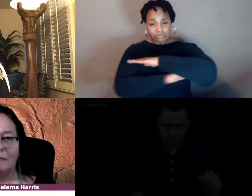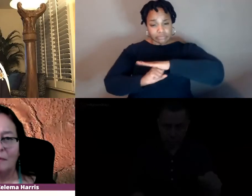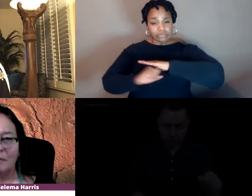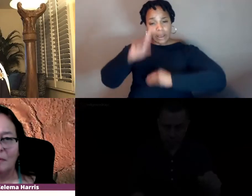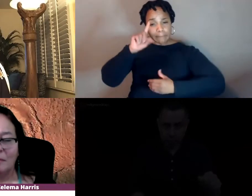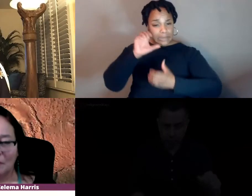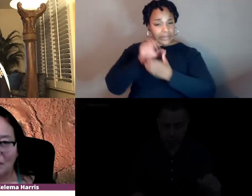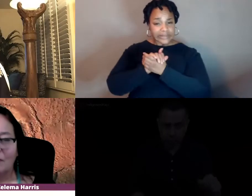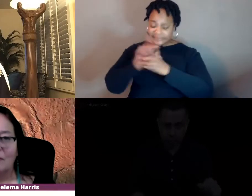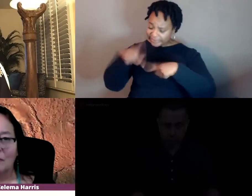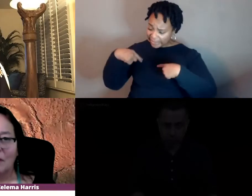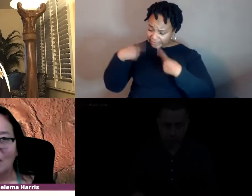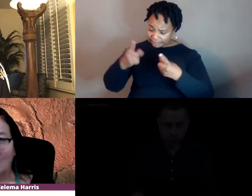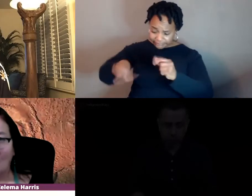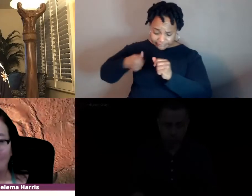adult life.